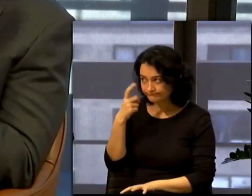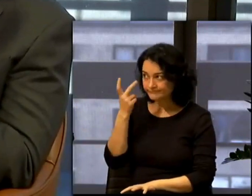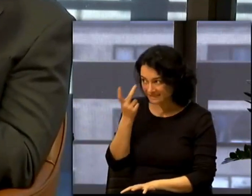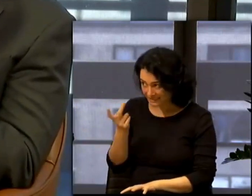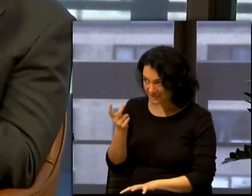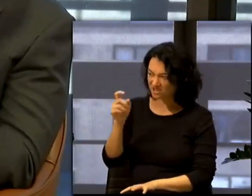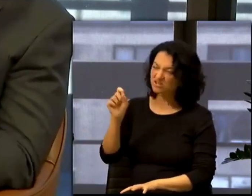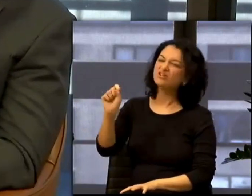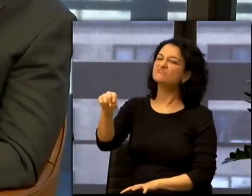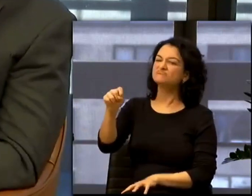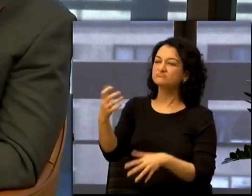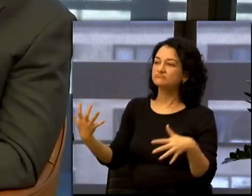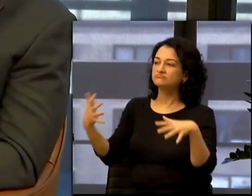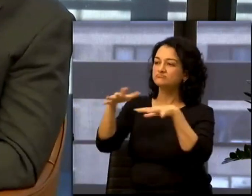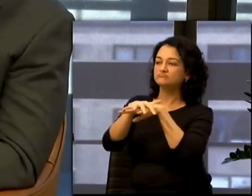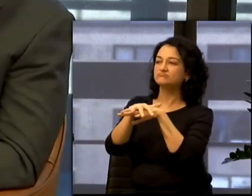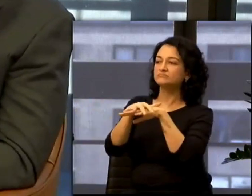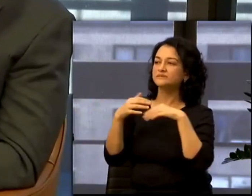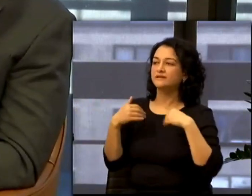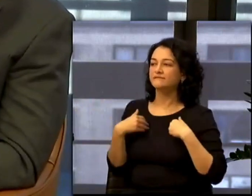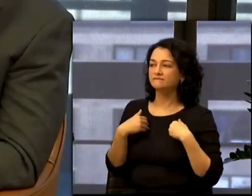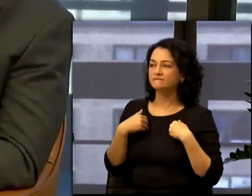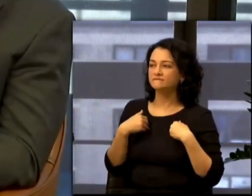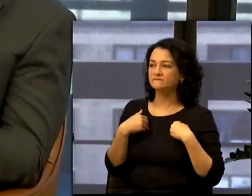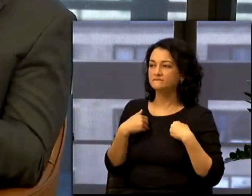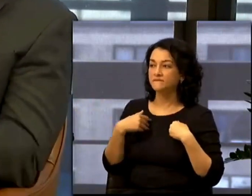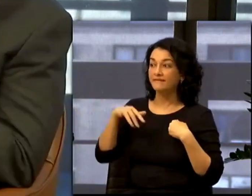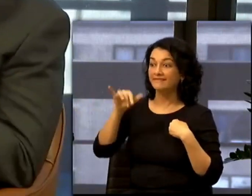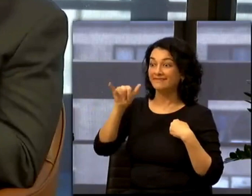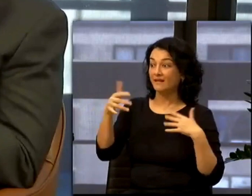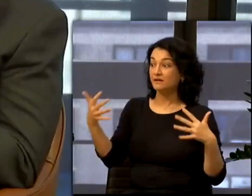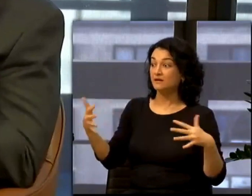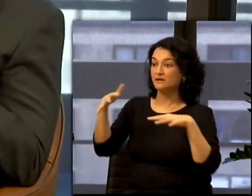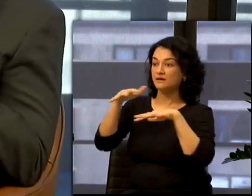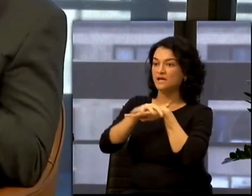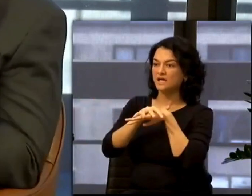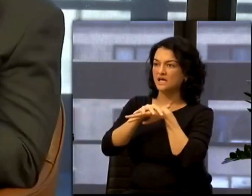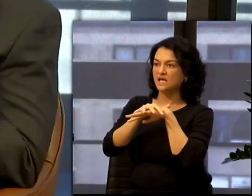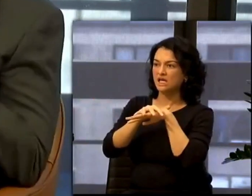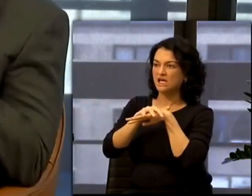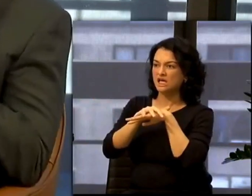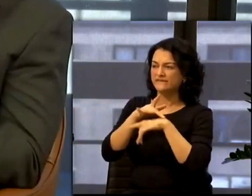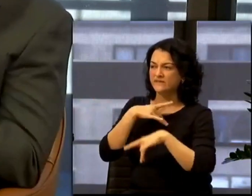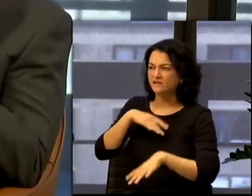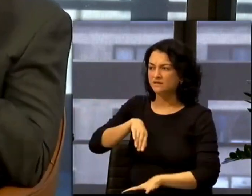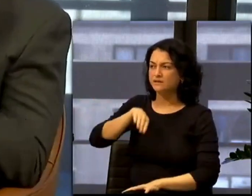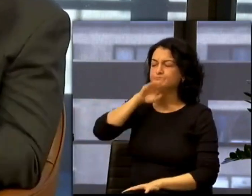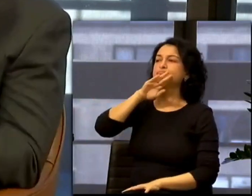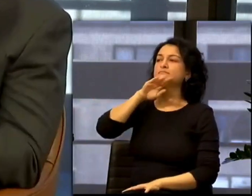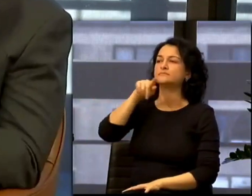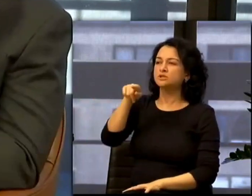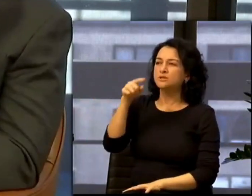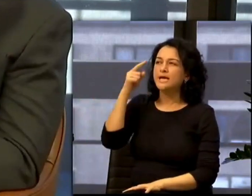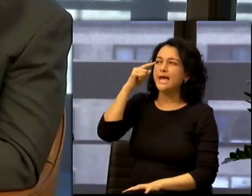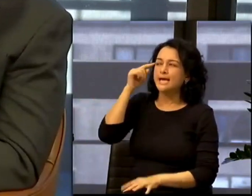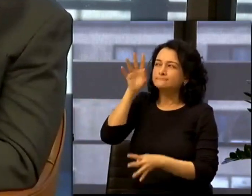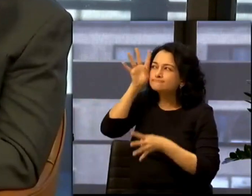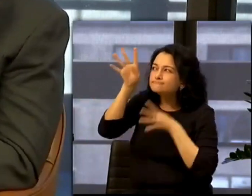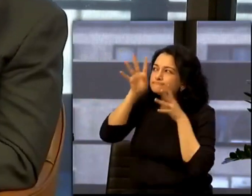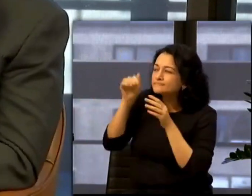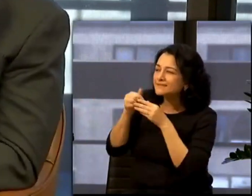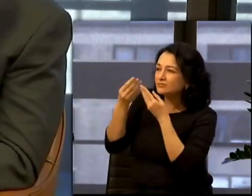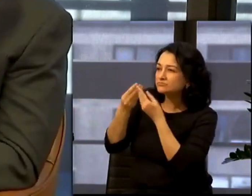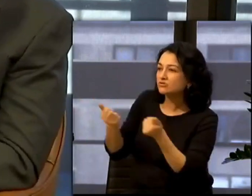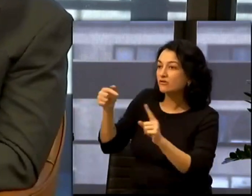craft effective solutions that advance equity. So if that's a question that inspires you and is something you'd like to address,